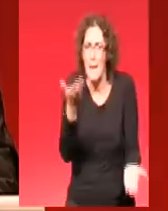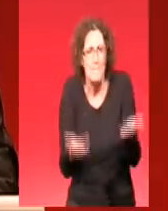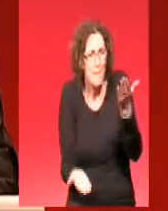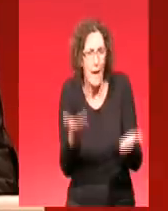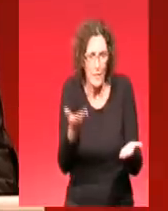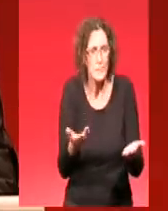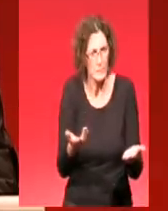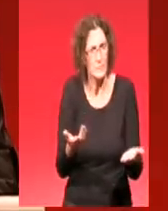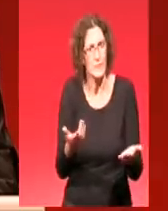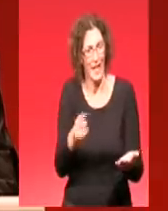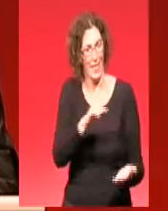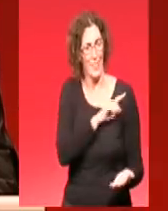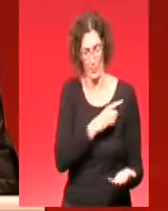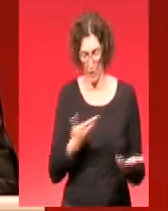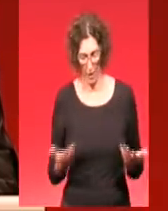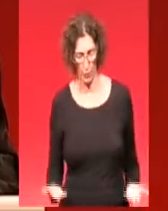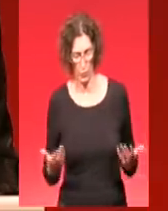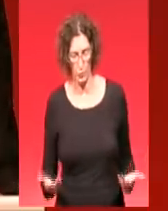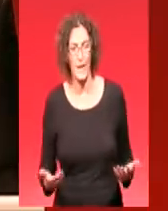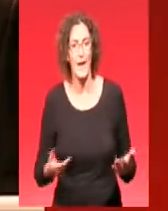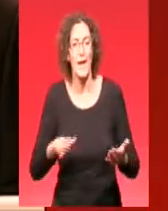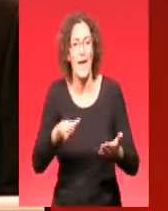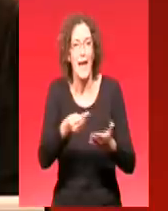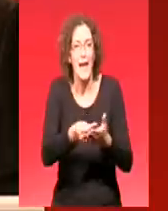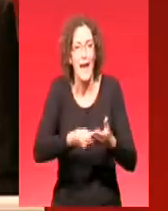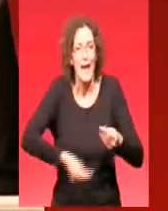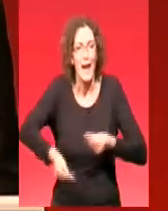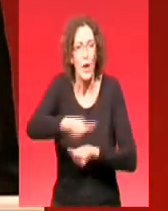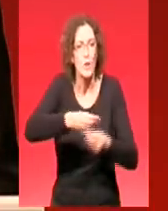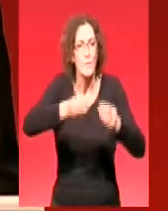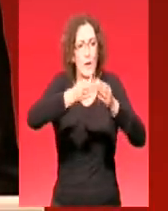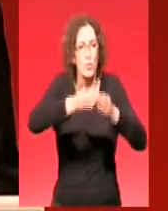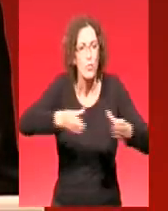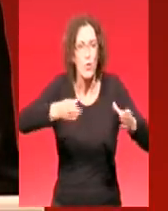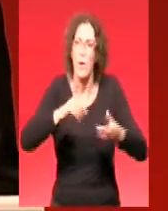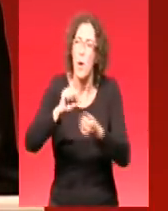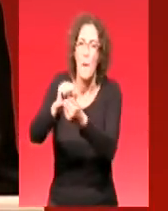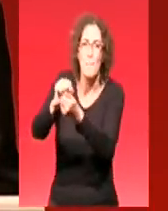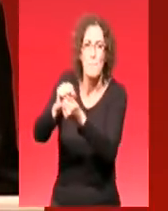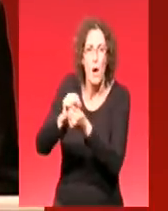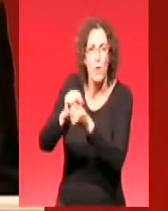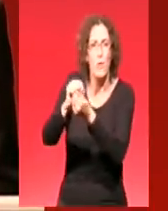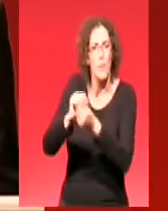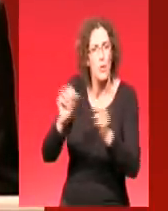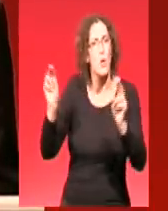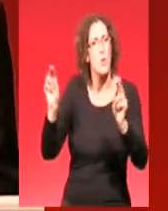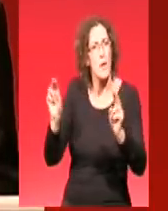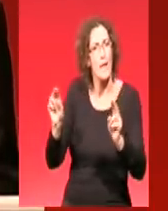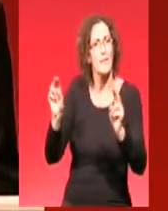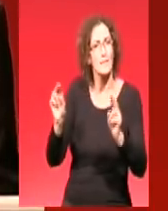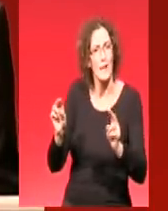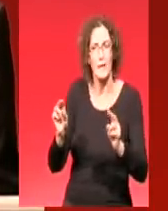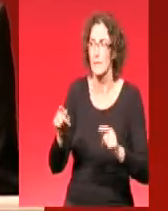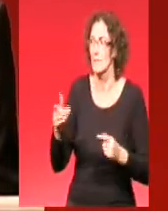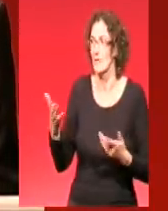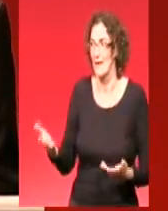That is why our economy is growing, why borrowing is coming down. And to abandon that balanced approach, as the Tories and Liberals